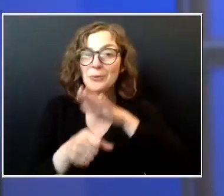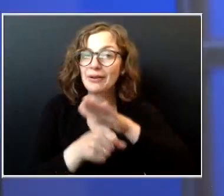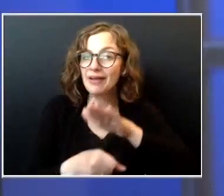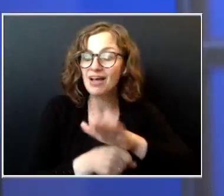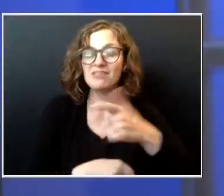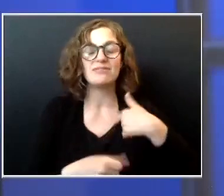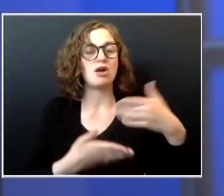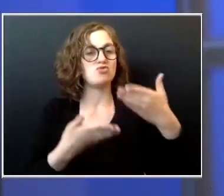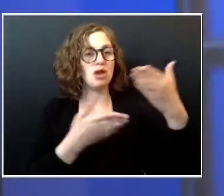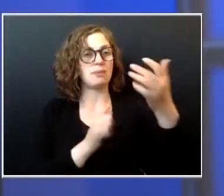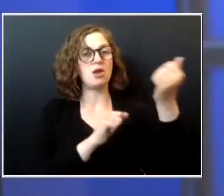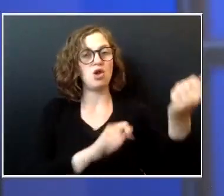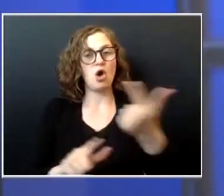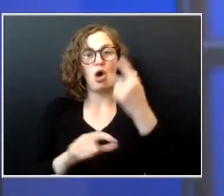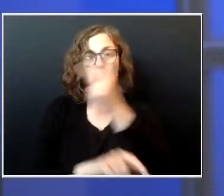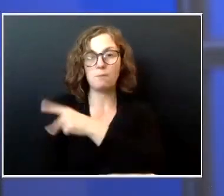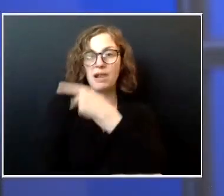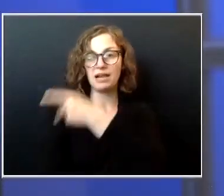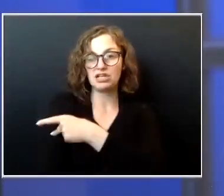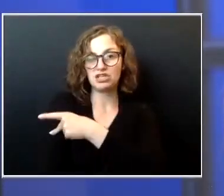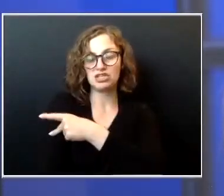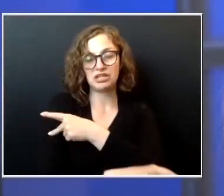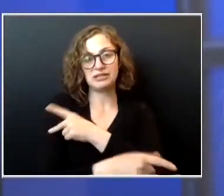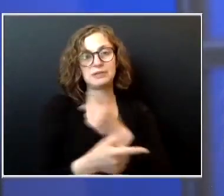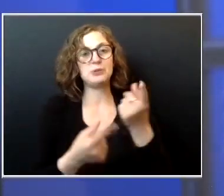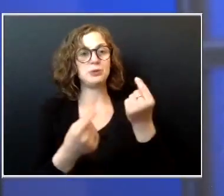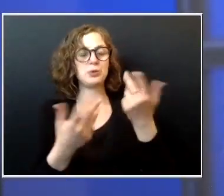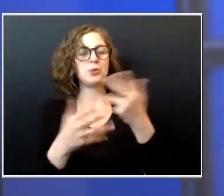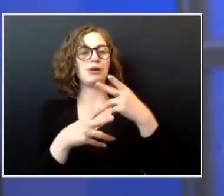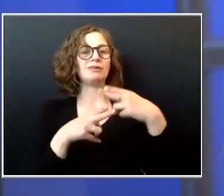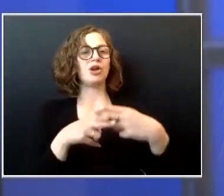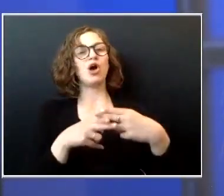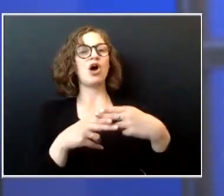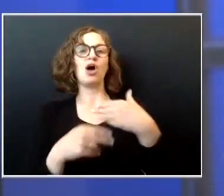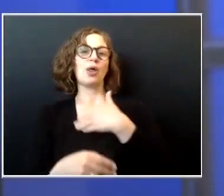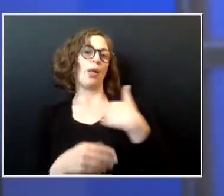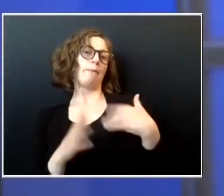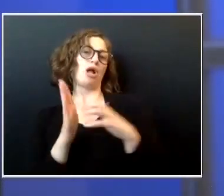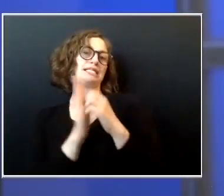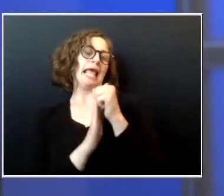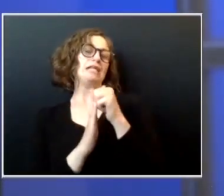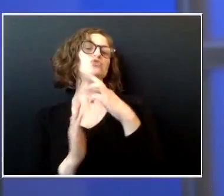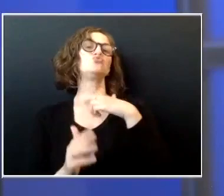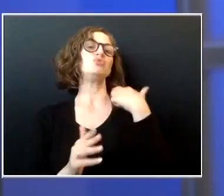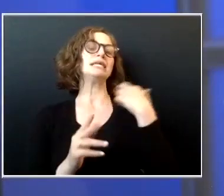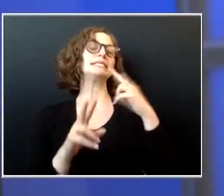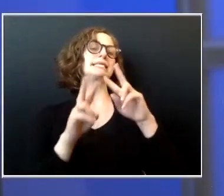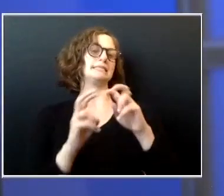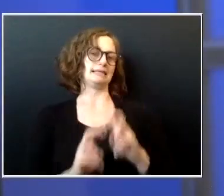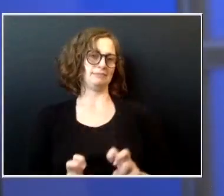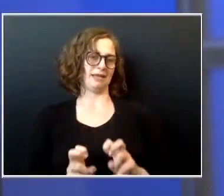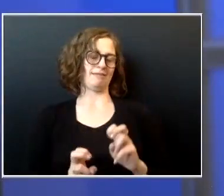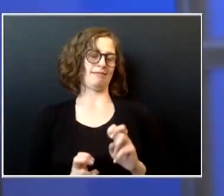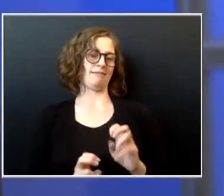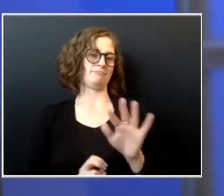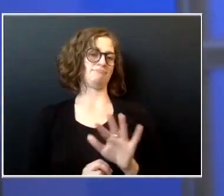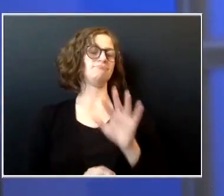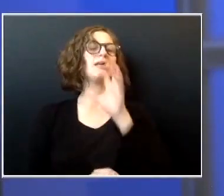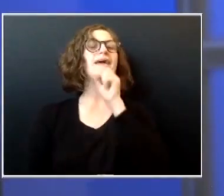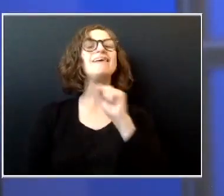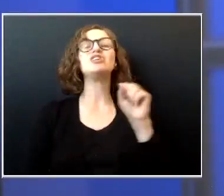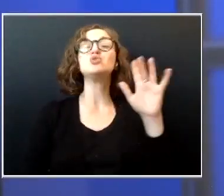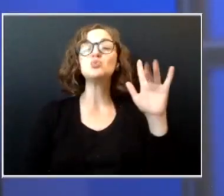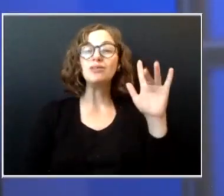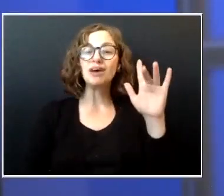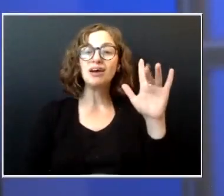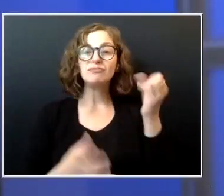risk assessment by age 25 so that they can determine whether or not they are at high risk for breast cancer. We know that women who are higher than